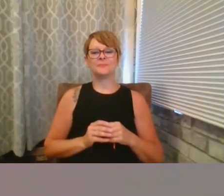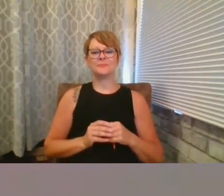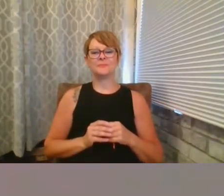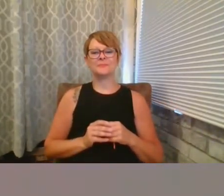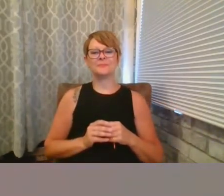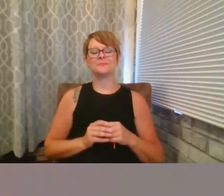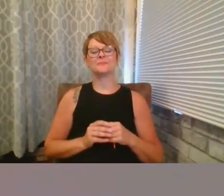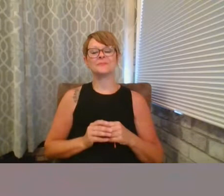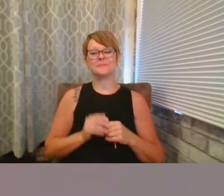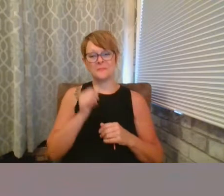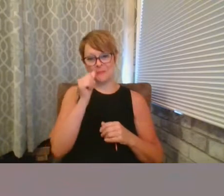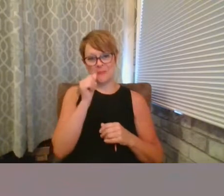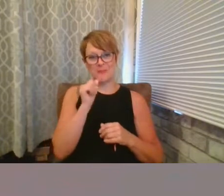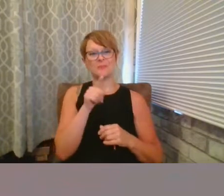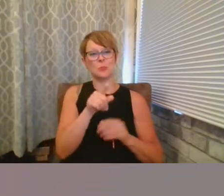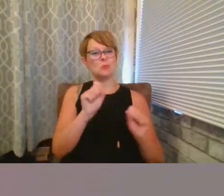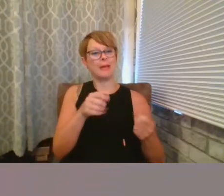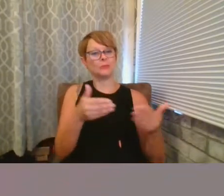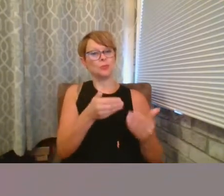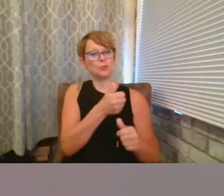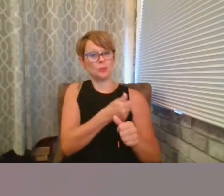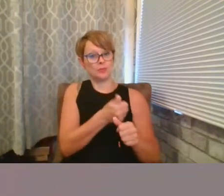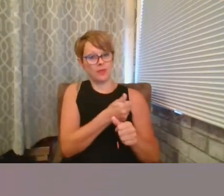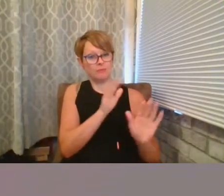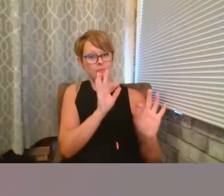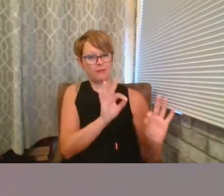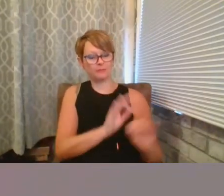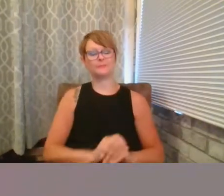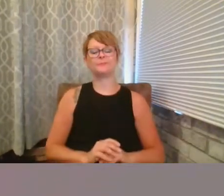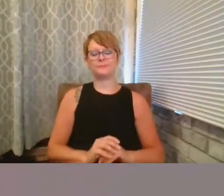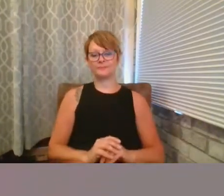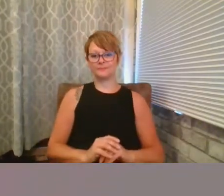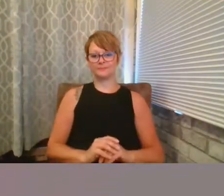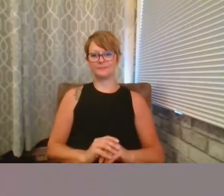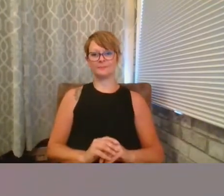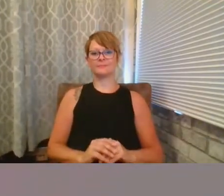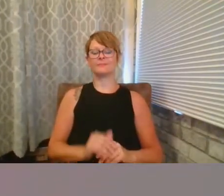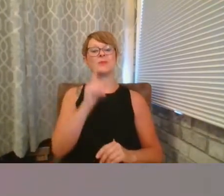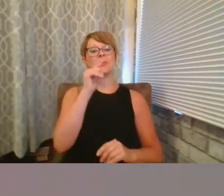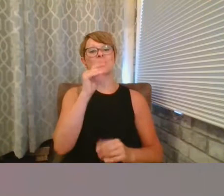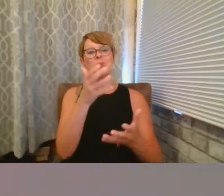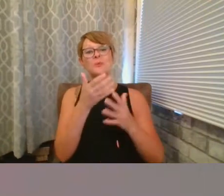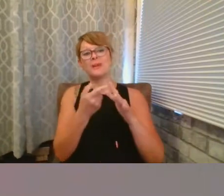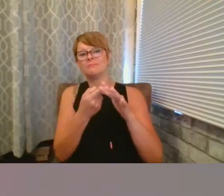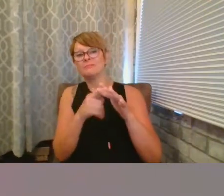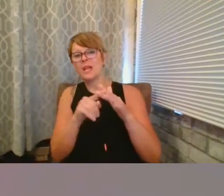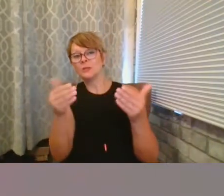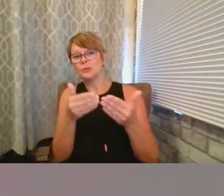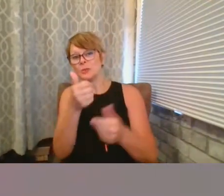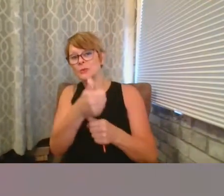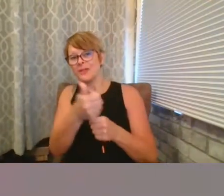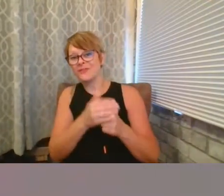to introduce yourself, that will be great. So who would like to come first? I do